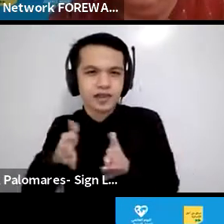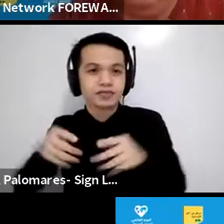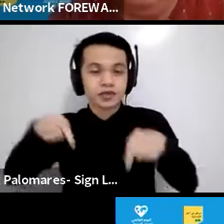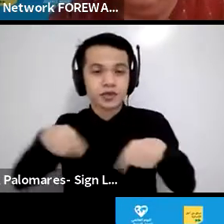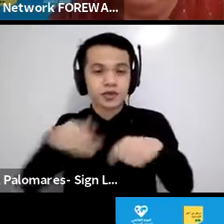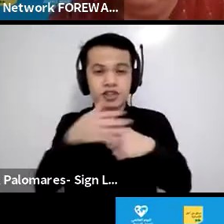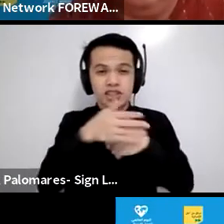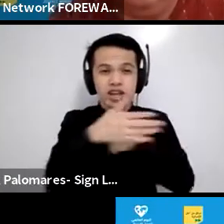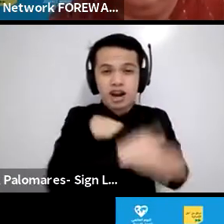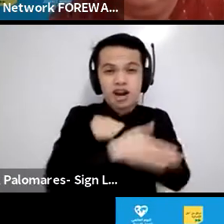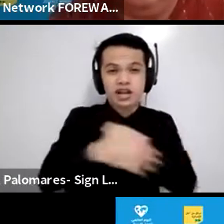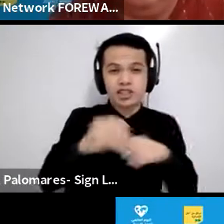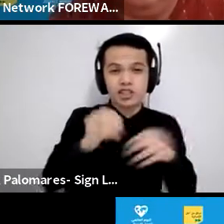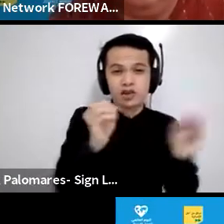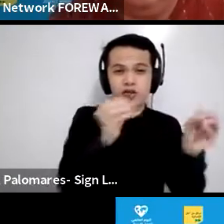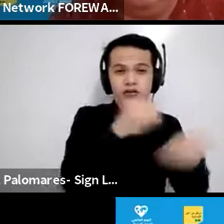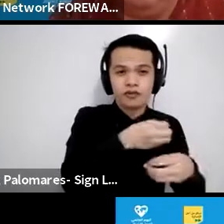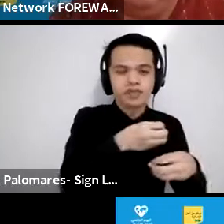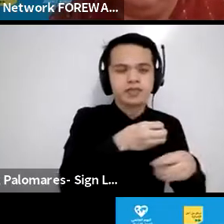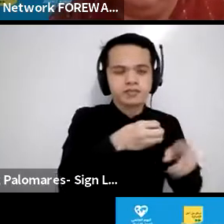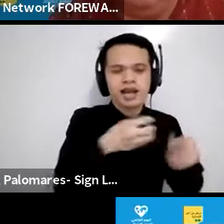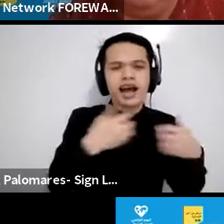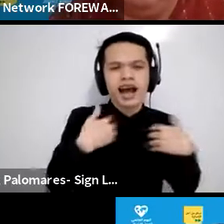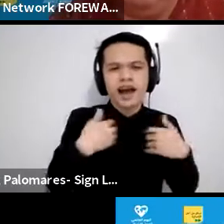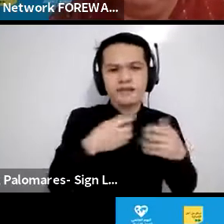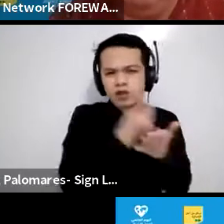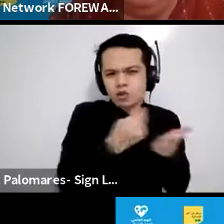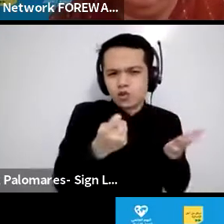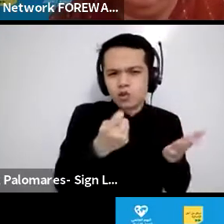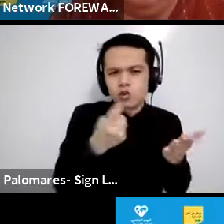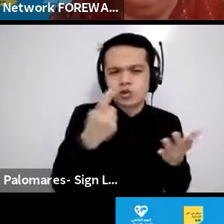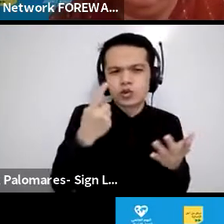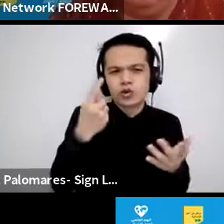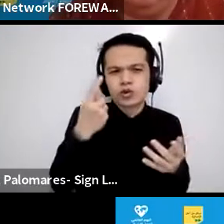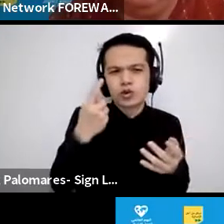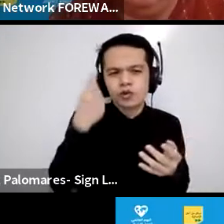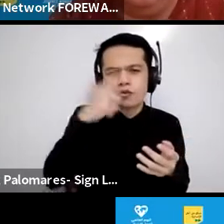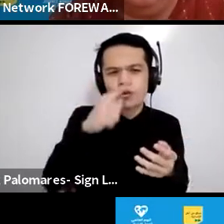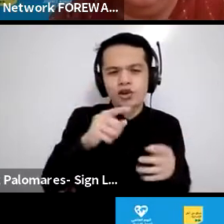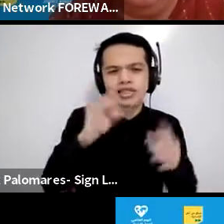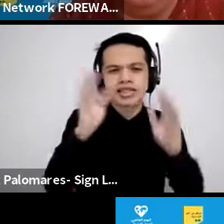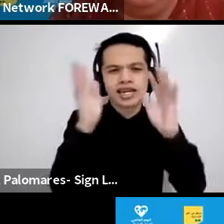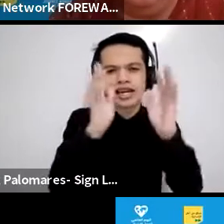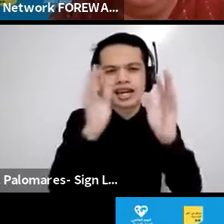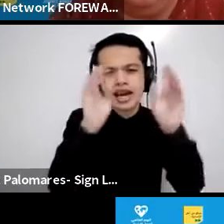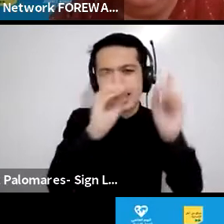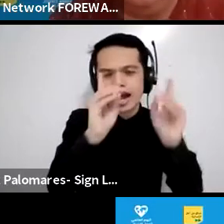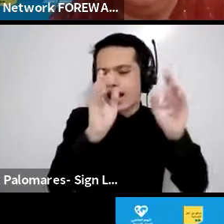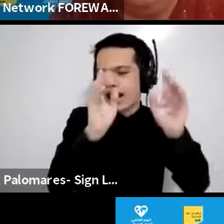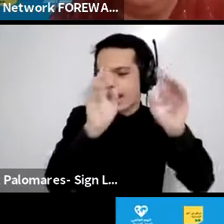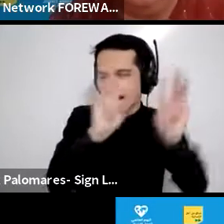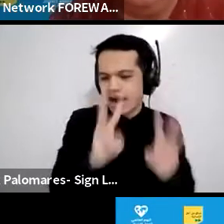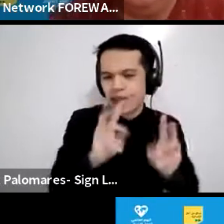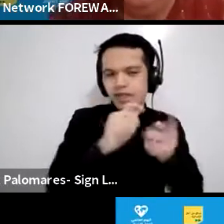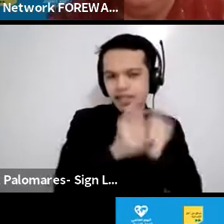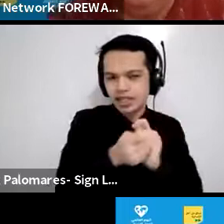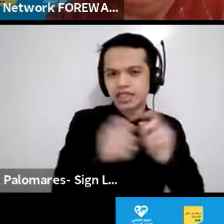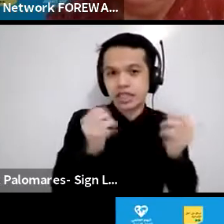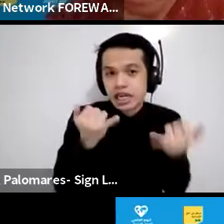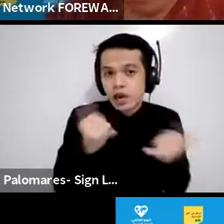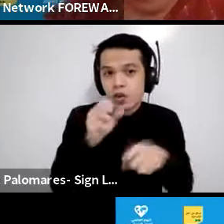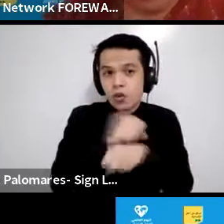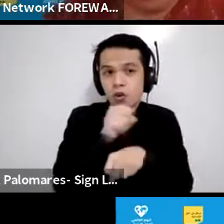office, we have different tools in terms of climate change. For example, we currently